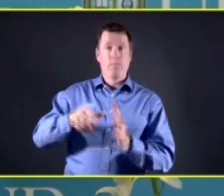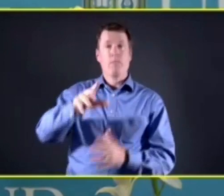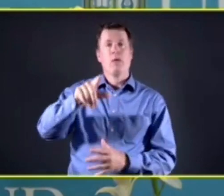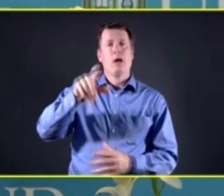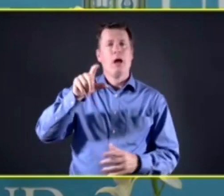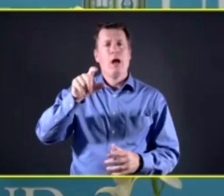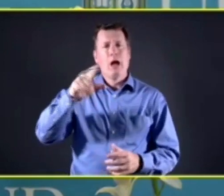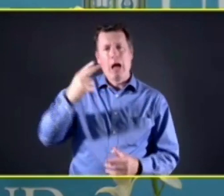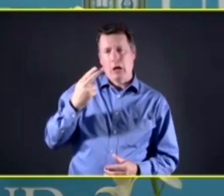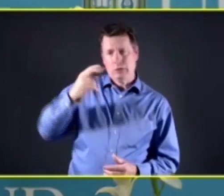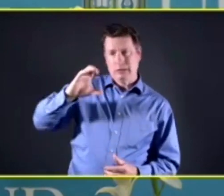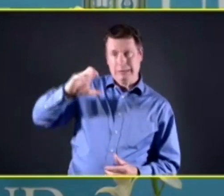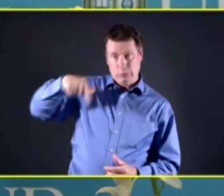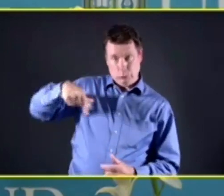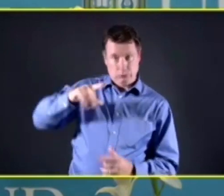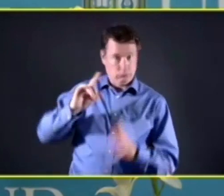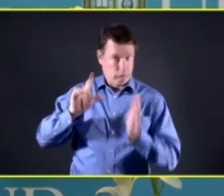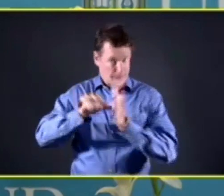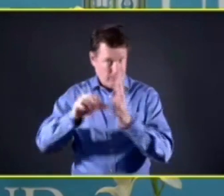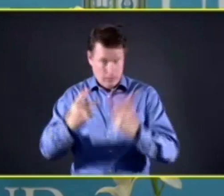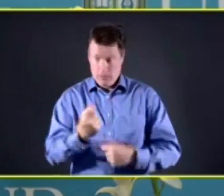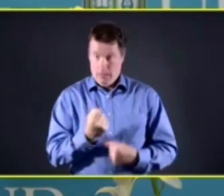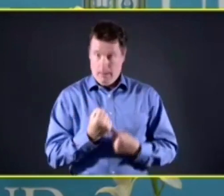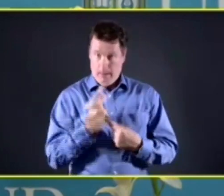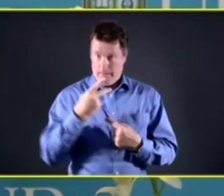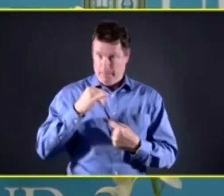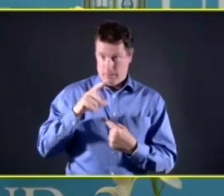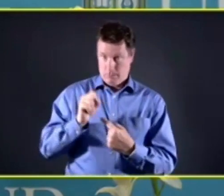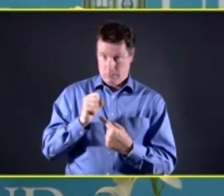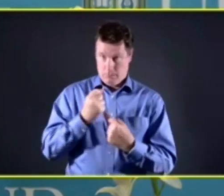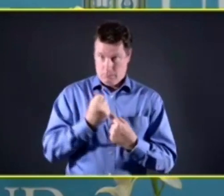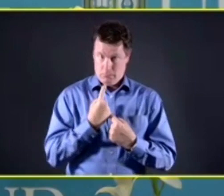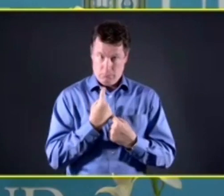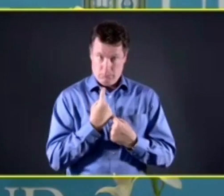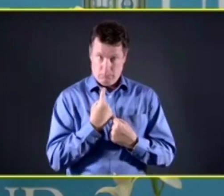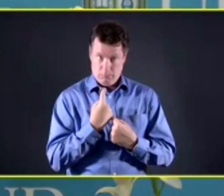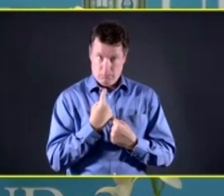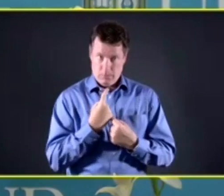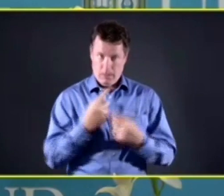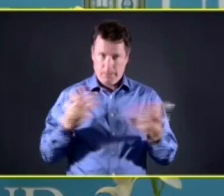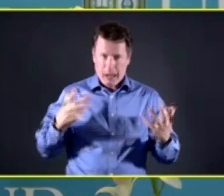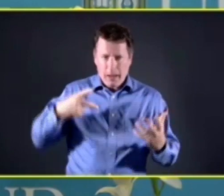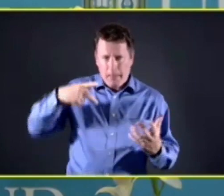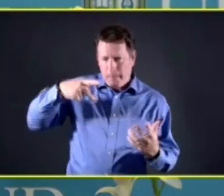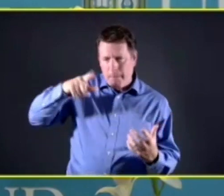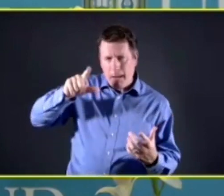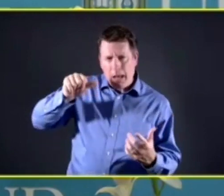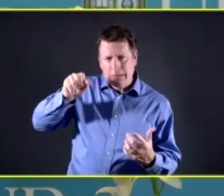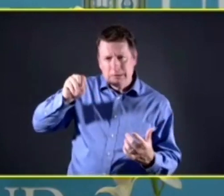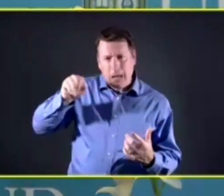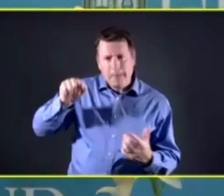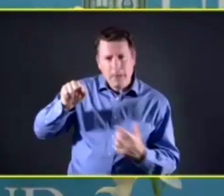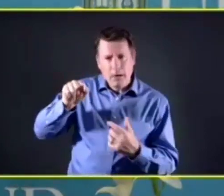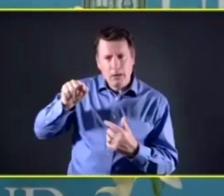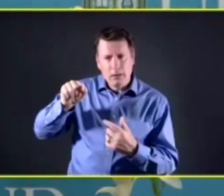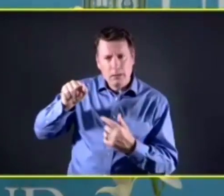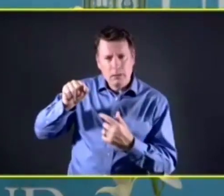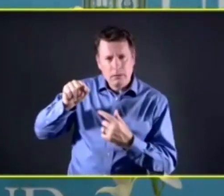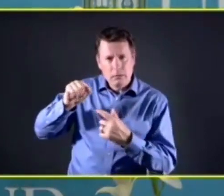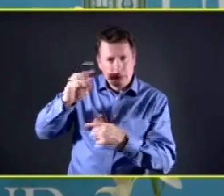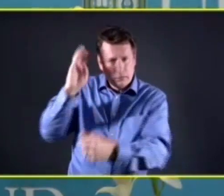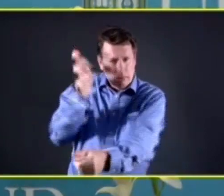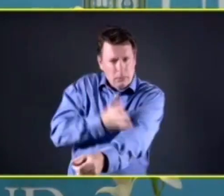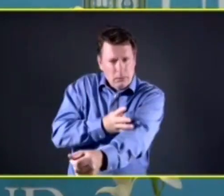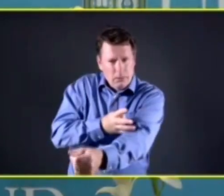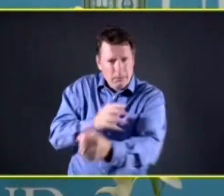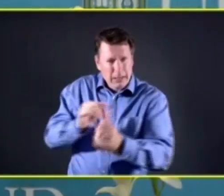but actually would obviously not be that. Remdesivir is not that. Is are there other therapies that are as simple as taking a pill that are being researched right now? Oh yeah, there's